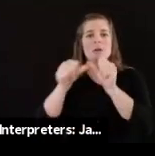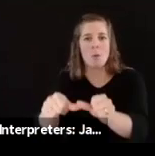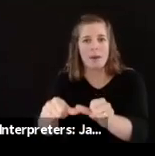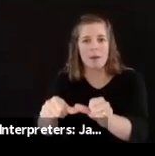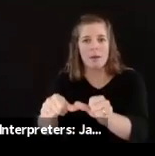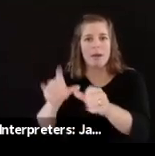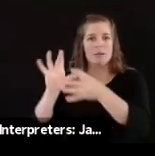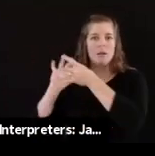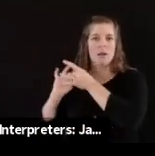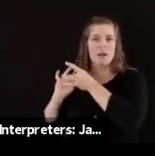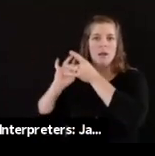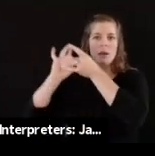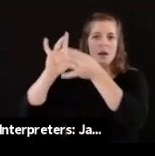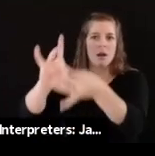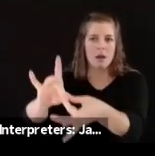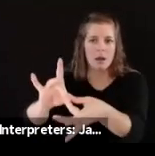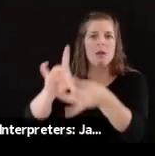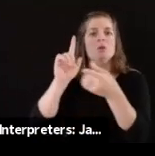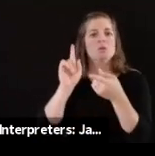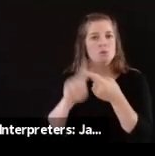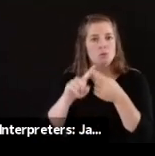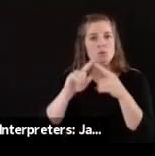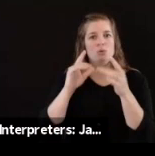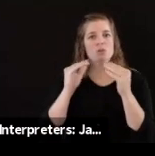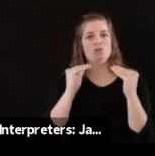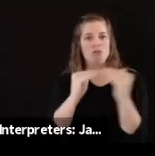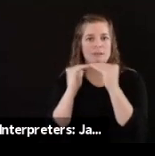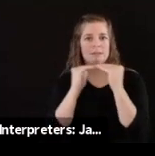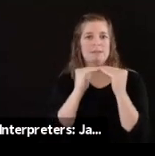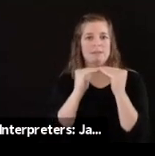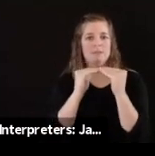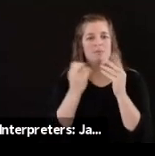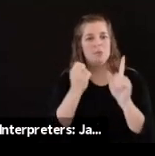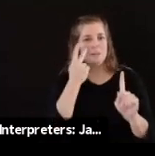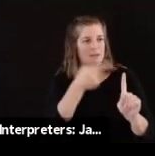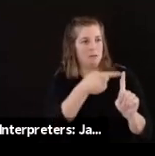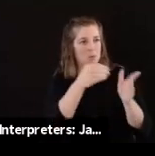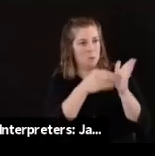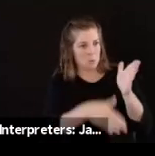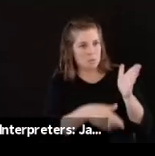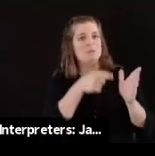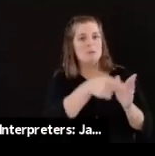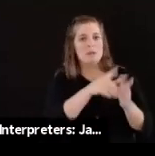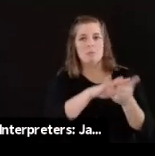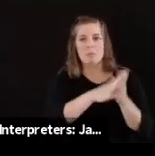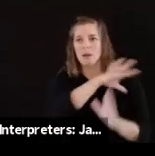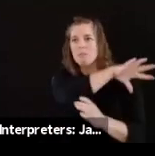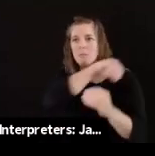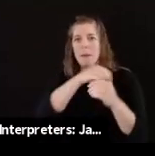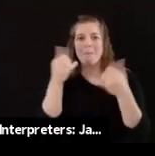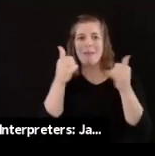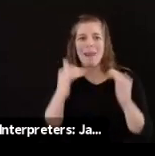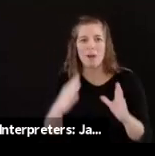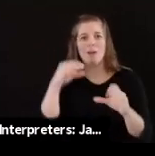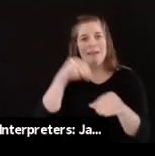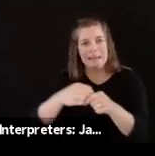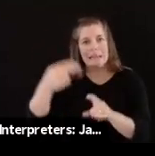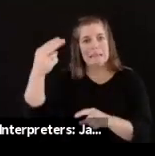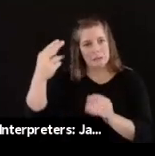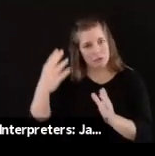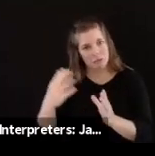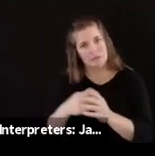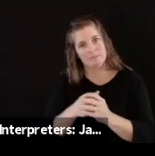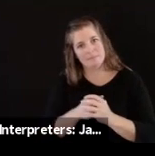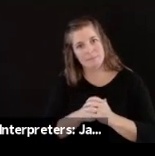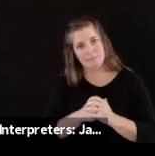justice. And we help them see themselves as potential players within a living history. So those are the skills I'm